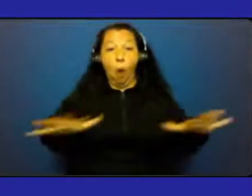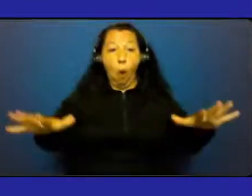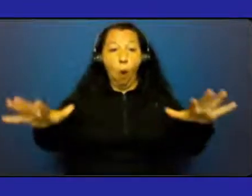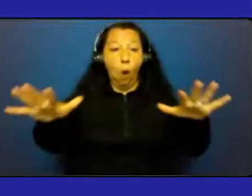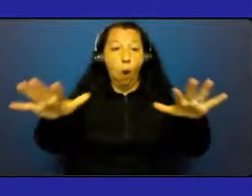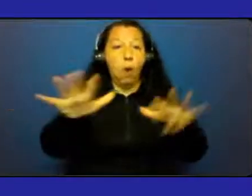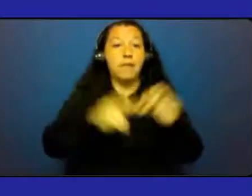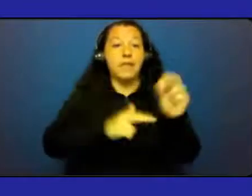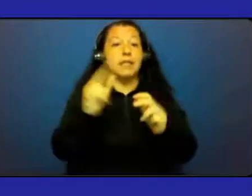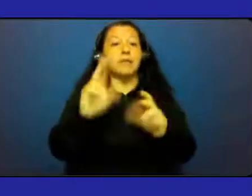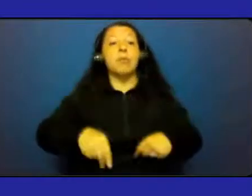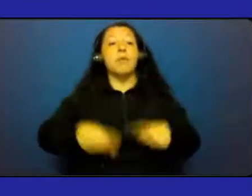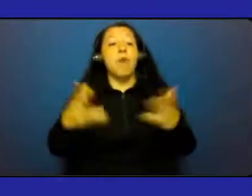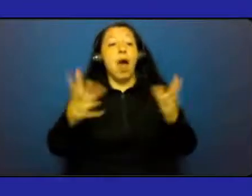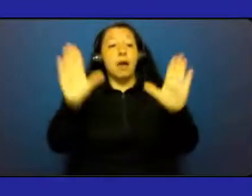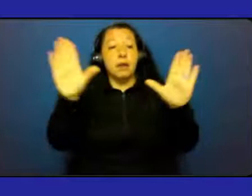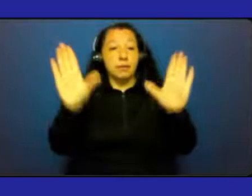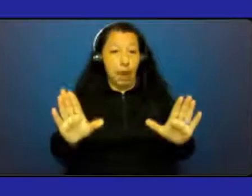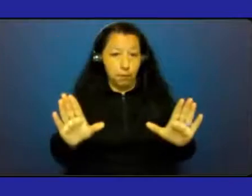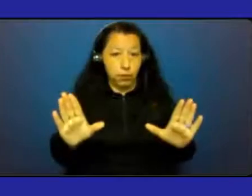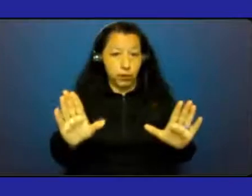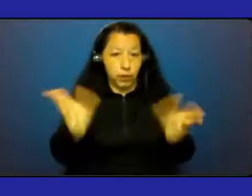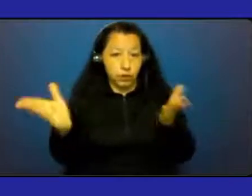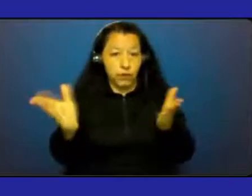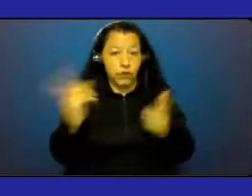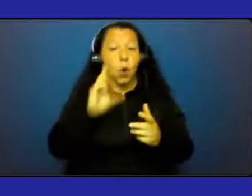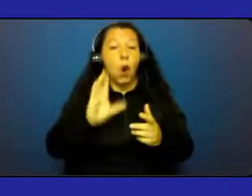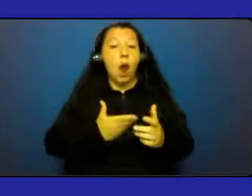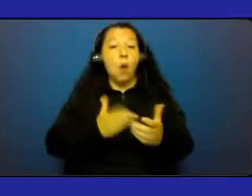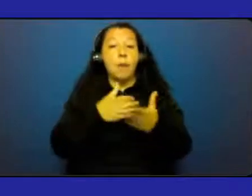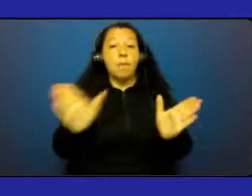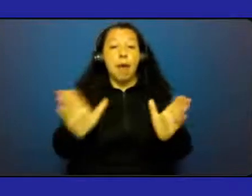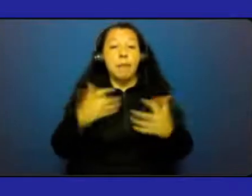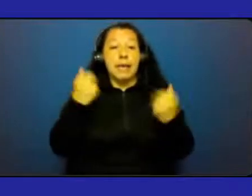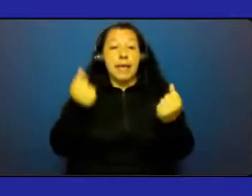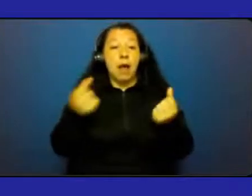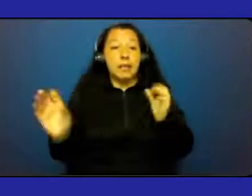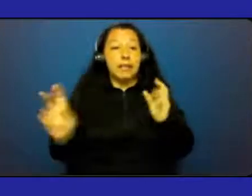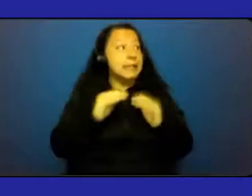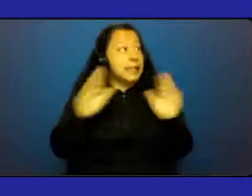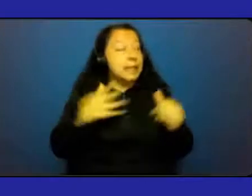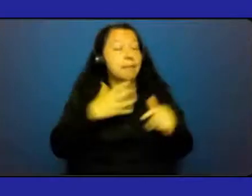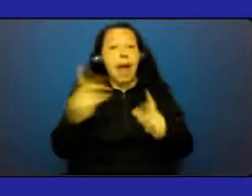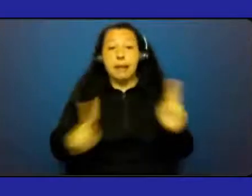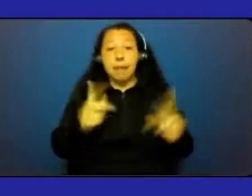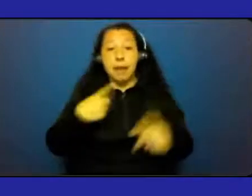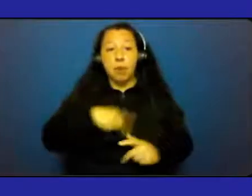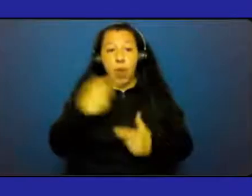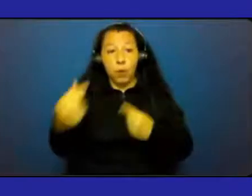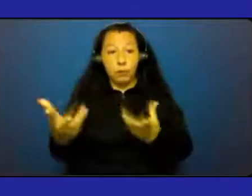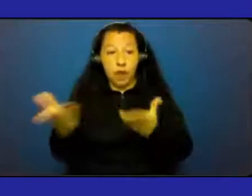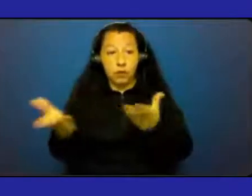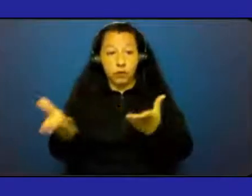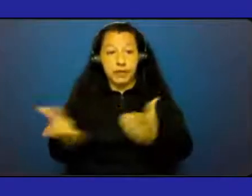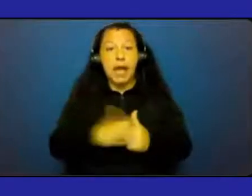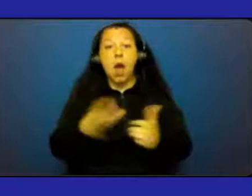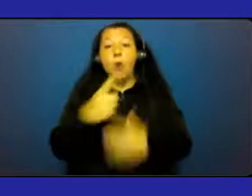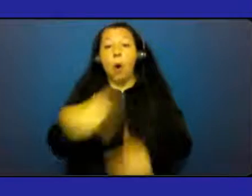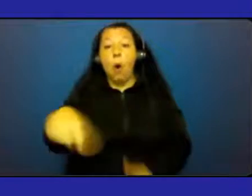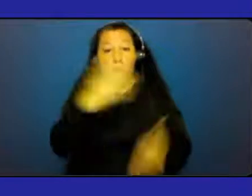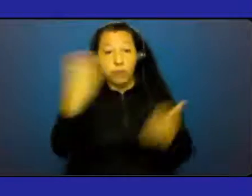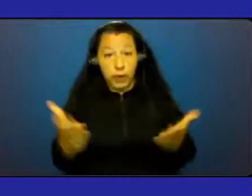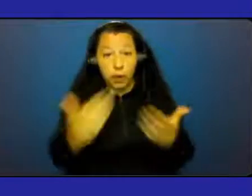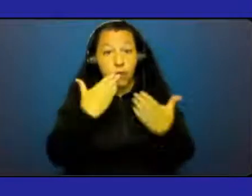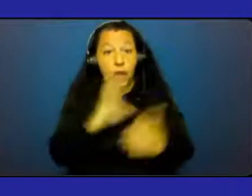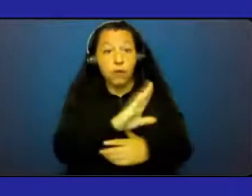providing exemplary service to our public health system and the people we serve. And also to all of you here. Thank you for your support